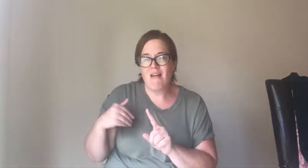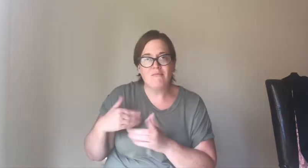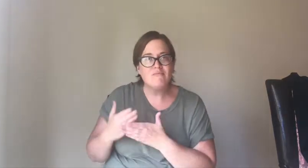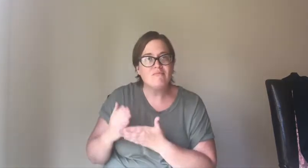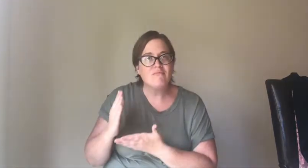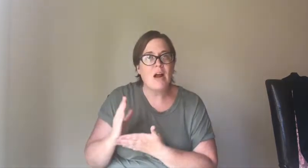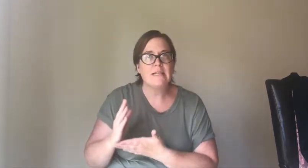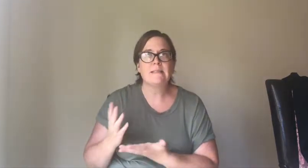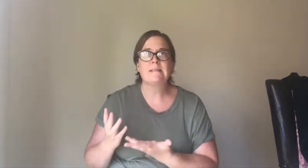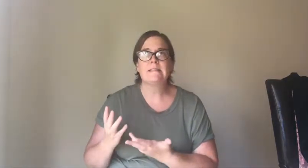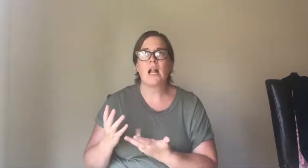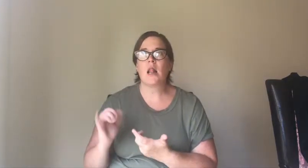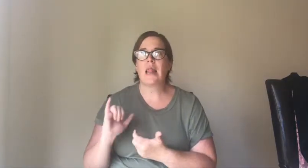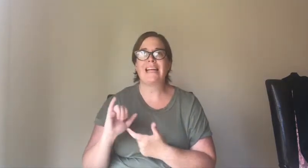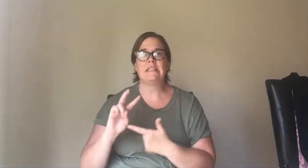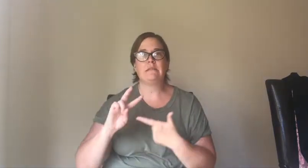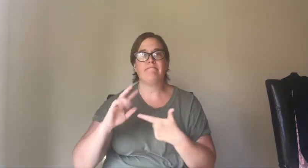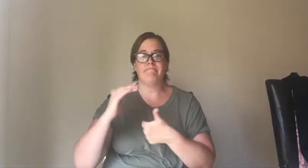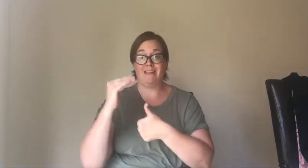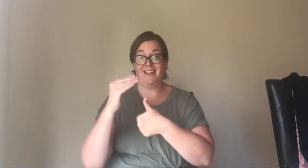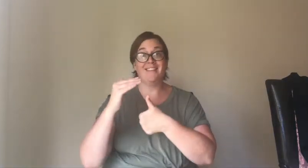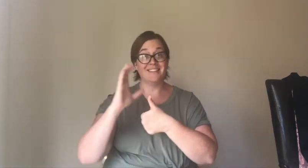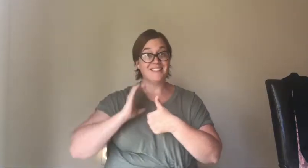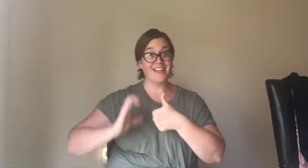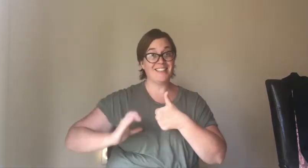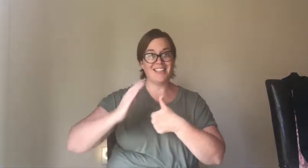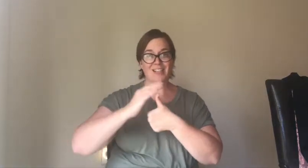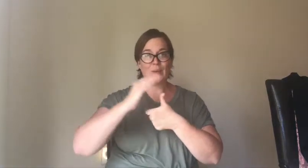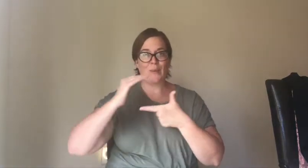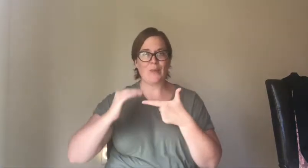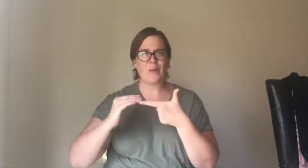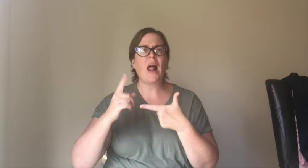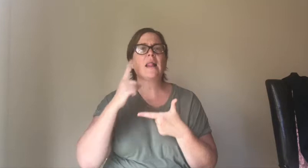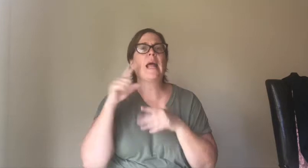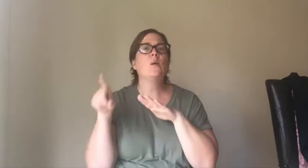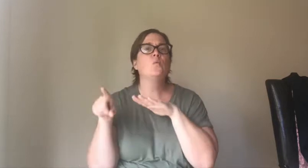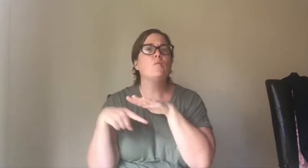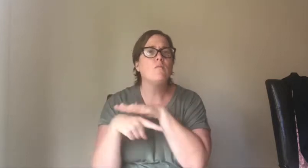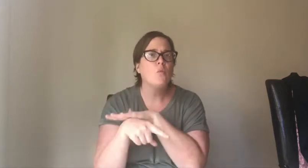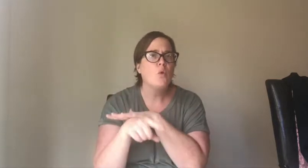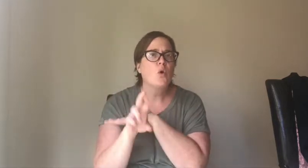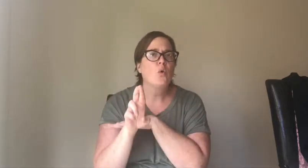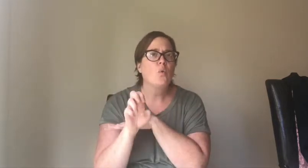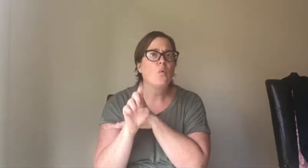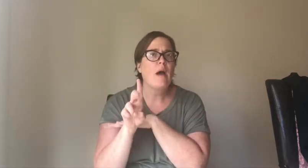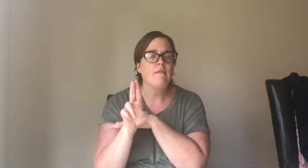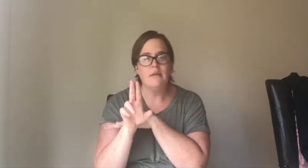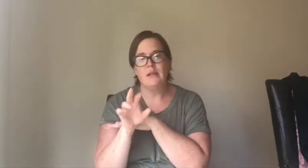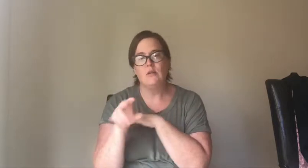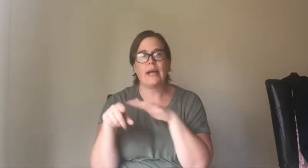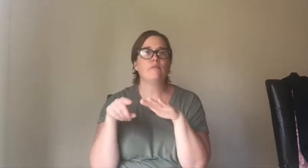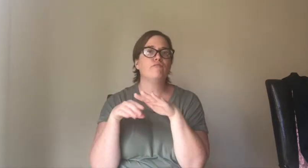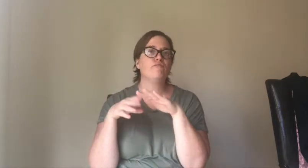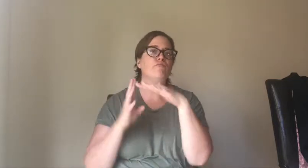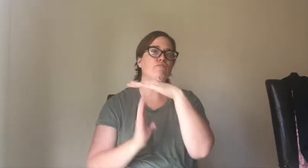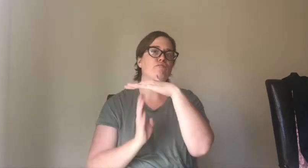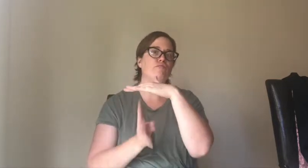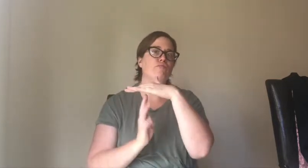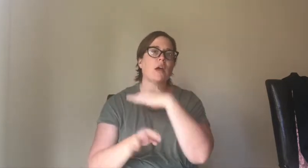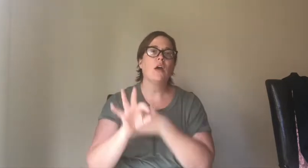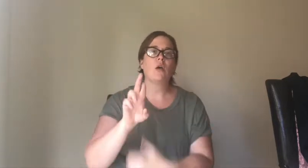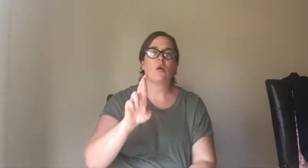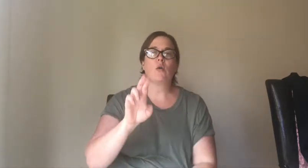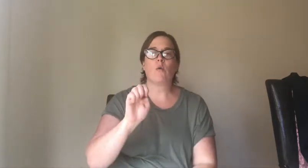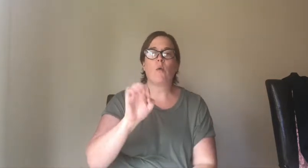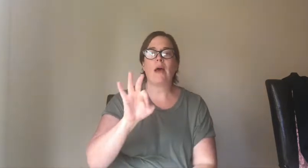That is not the case in exile. What's happened in exile is they've been relocated. So they've been plucked, they've been stripped from their land, they've